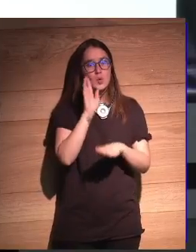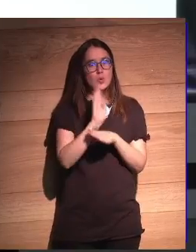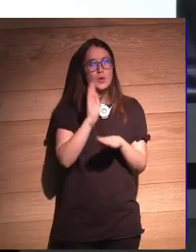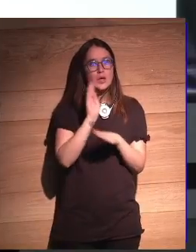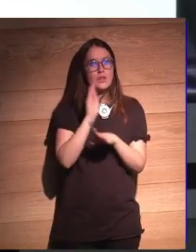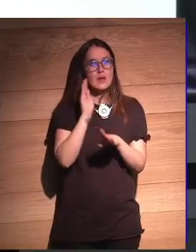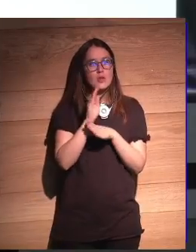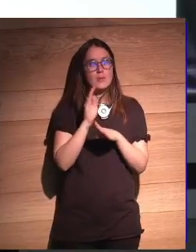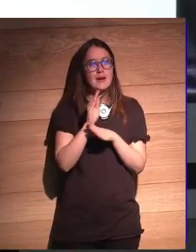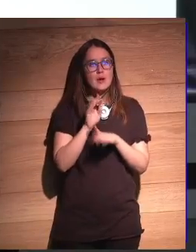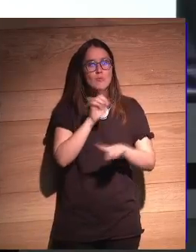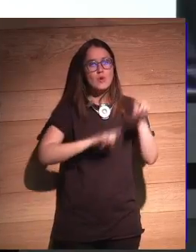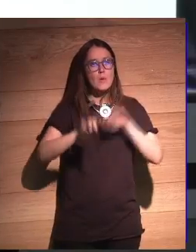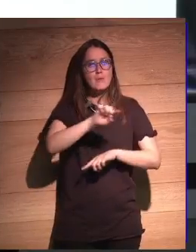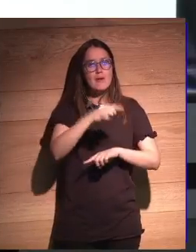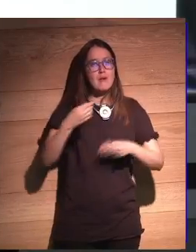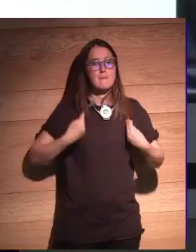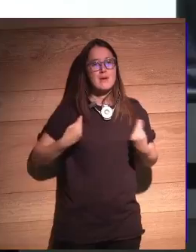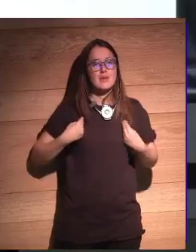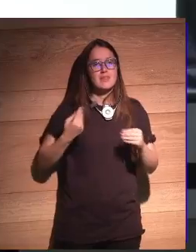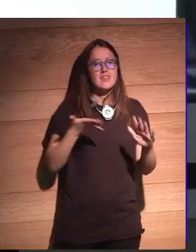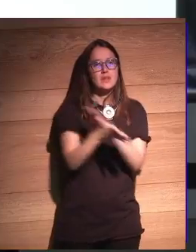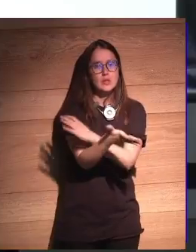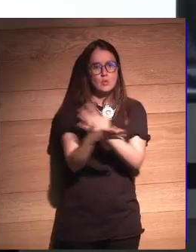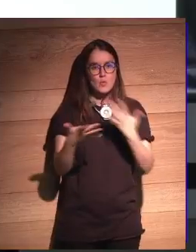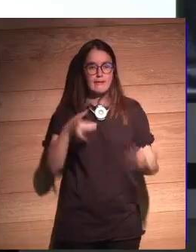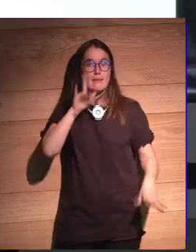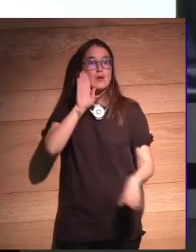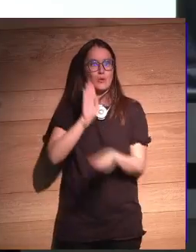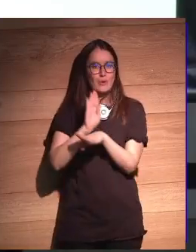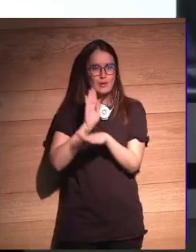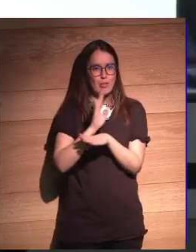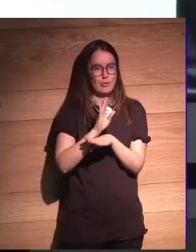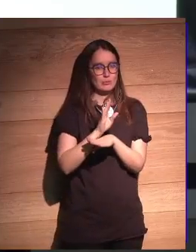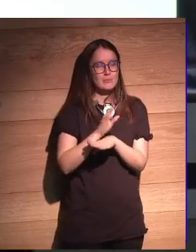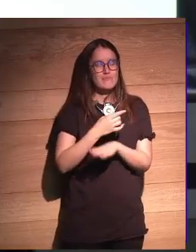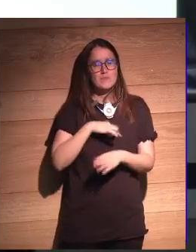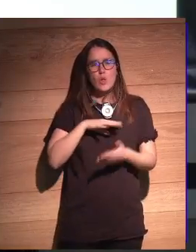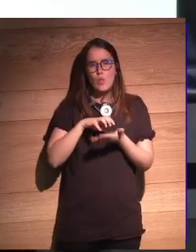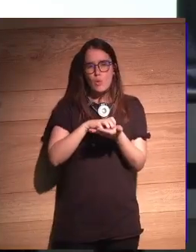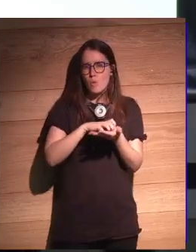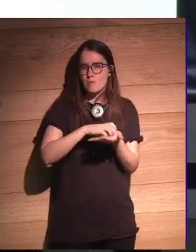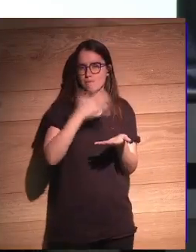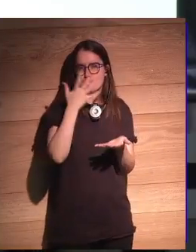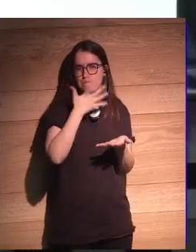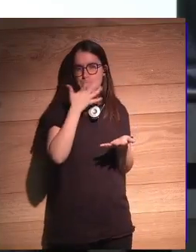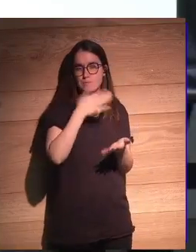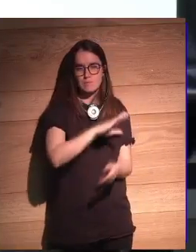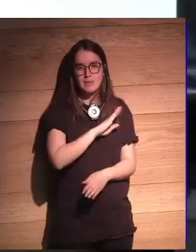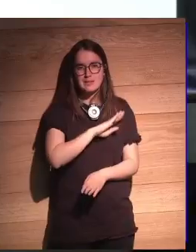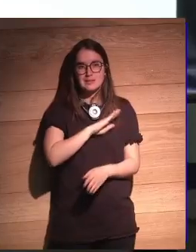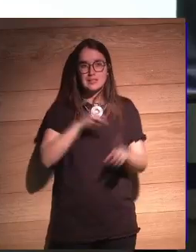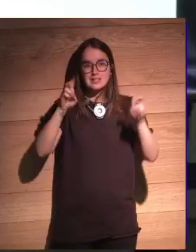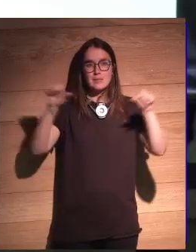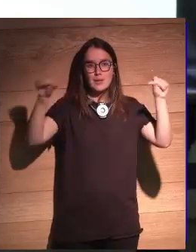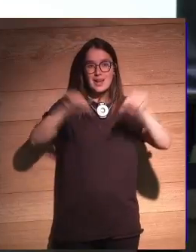define the housing problem. We're actually quite skeptical of the idea of a housing crisis because it implies that